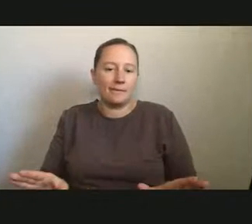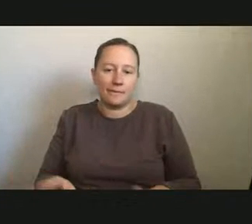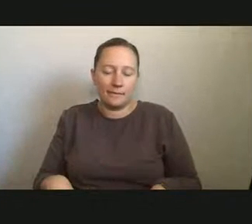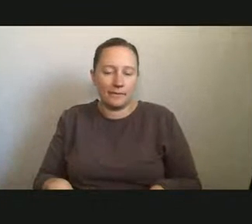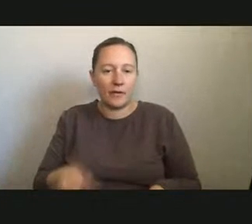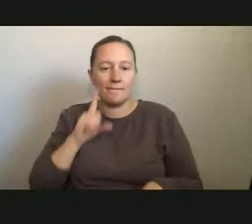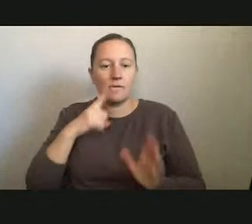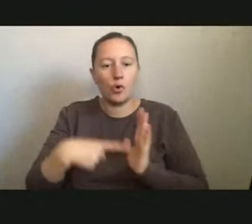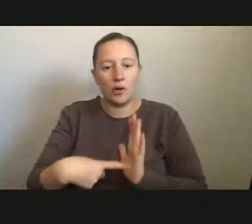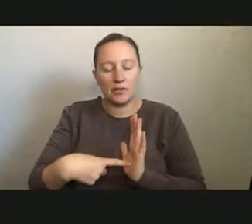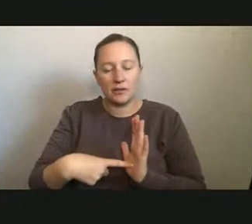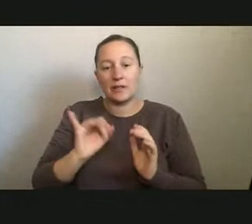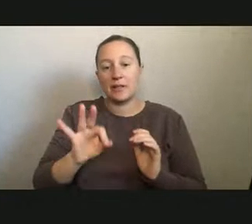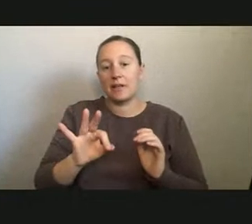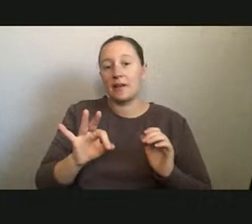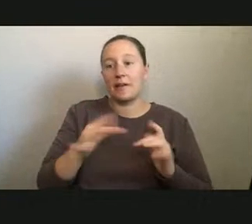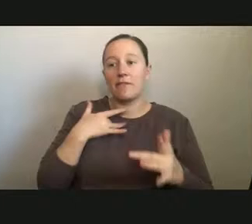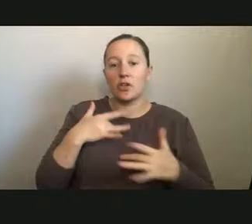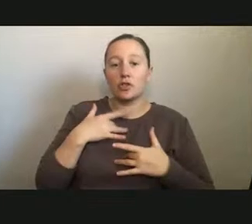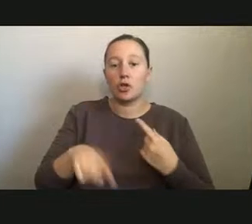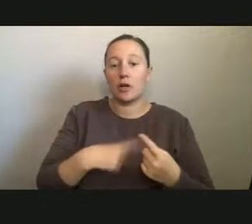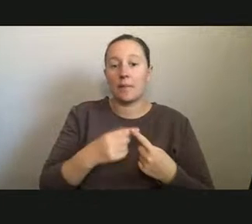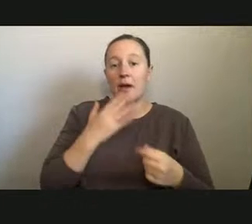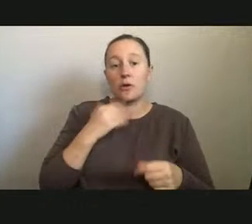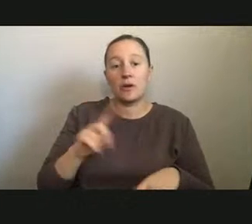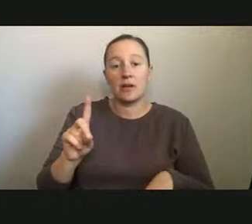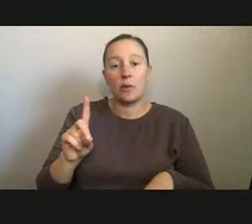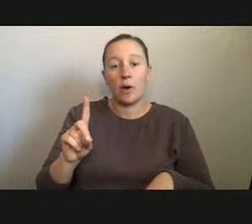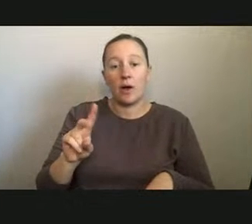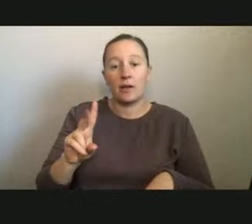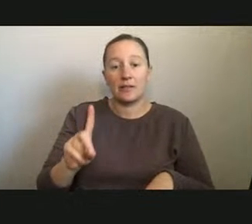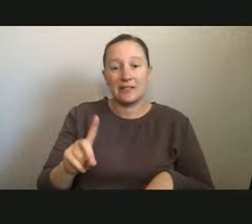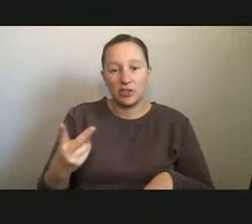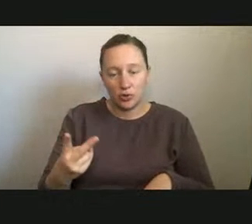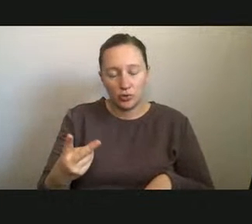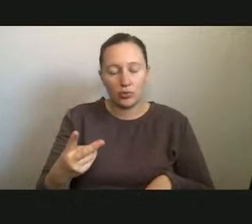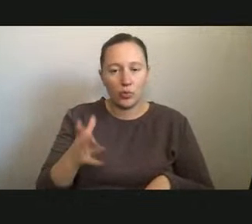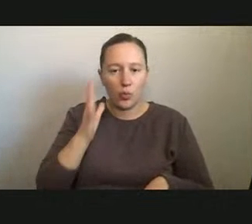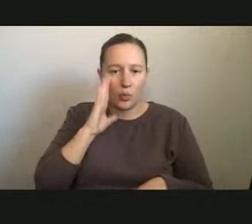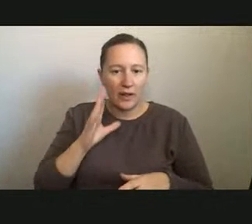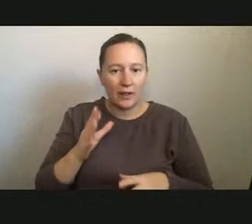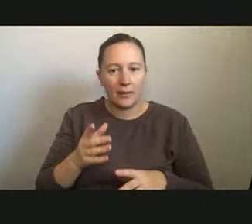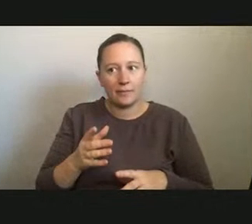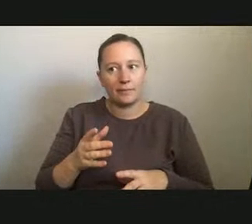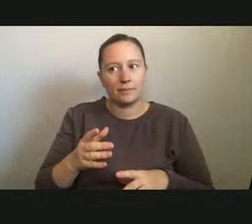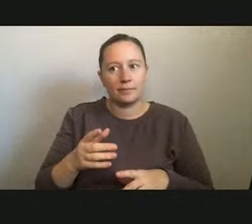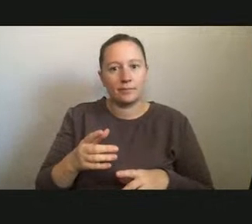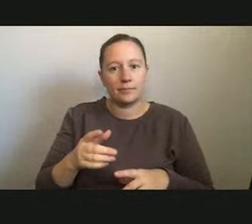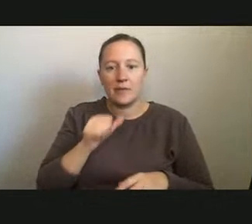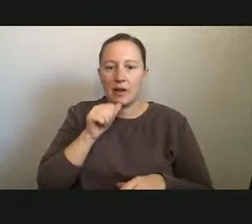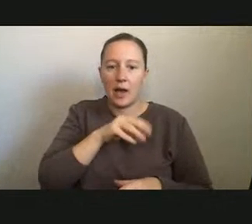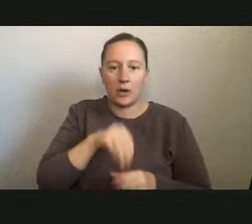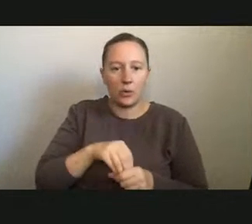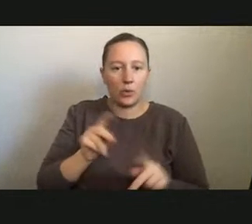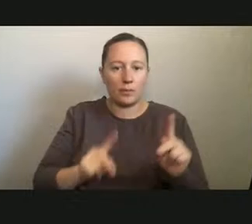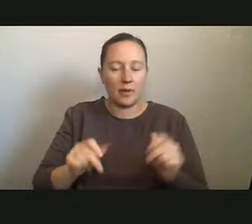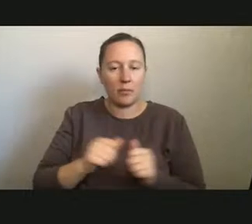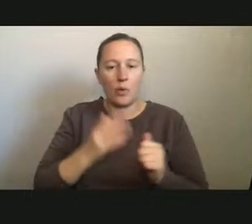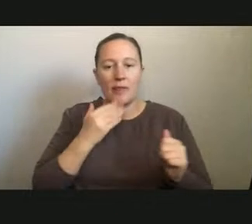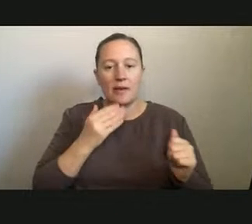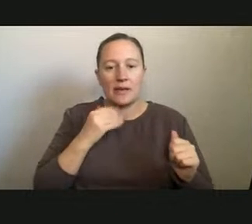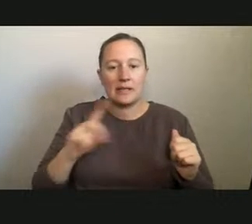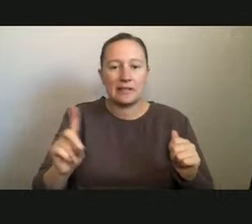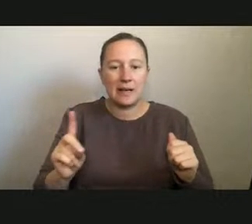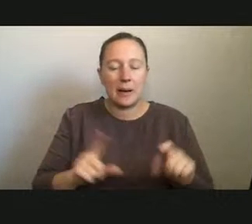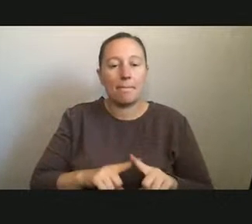for example, if they're concerned about diabetes, they can exclude people with diabetes. Although they also want to make sure that those